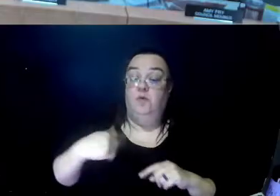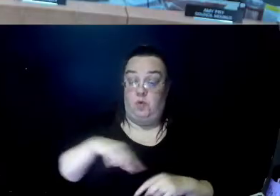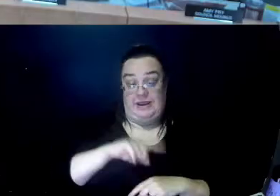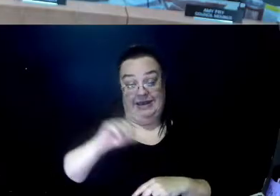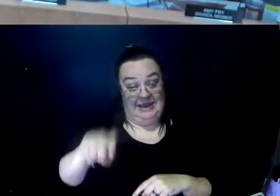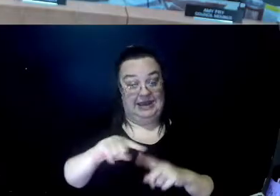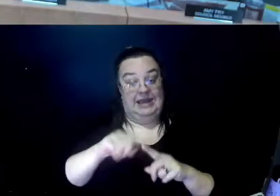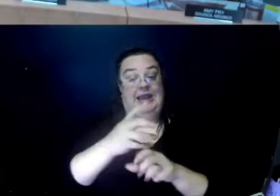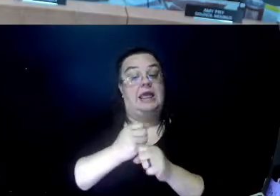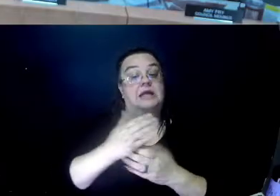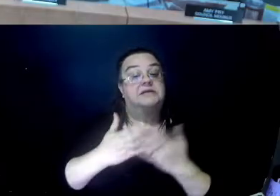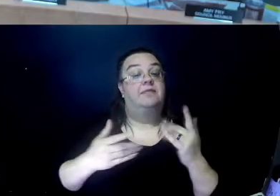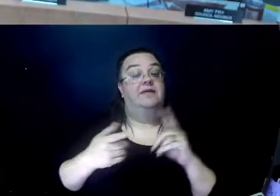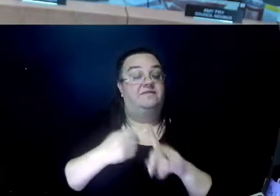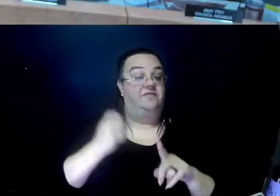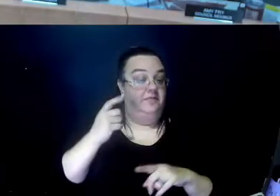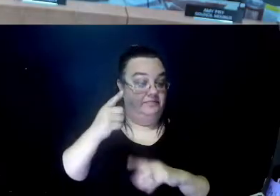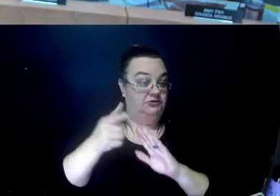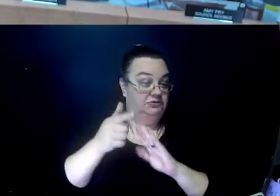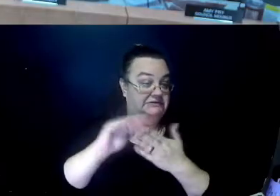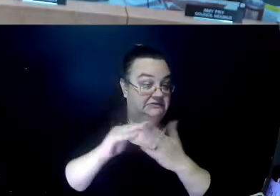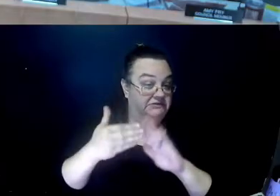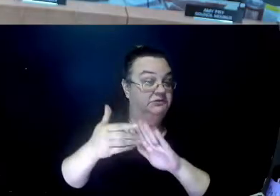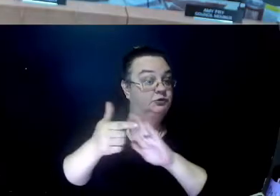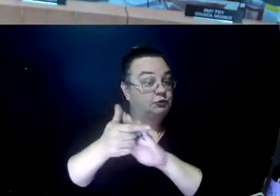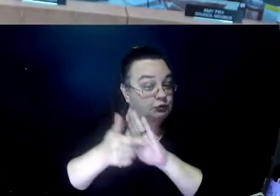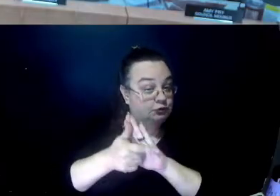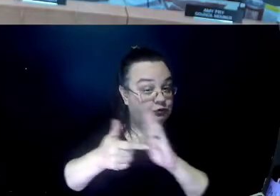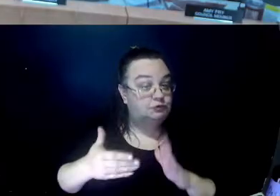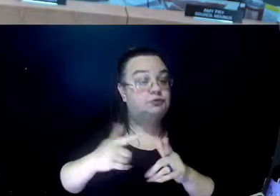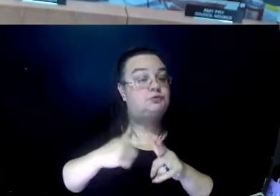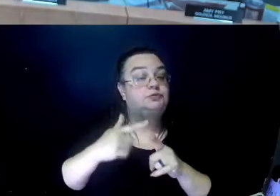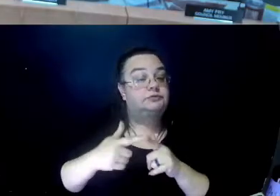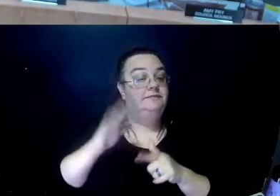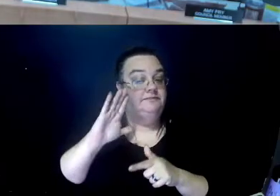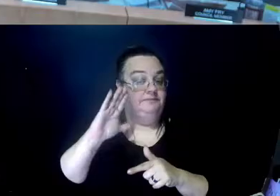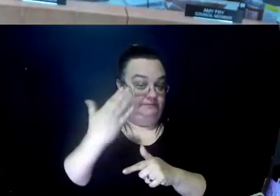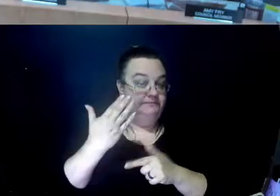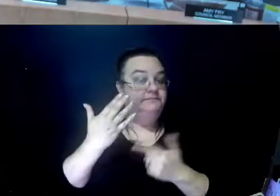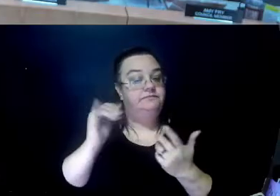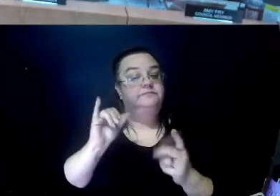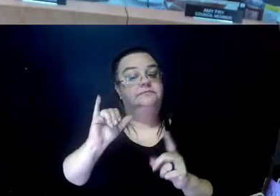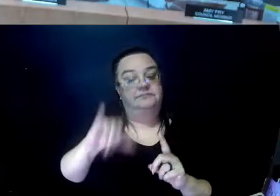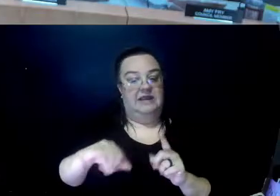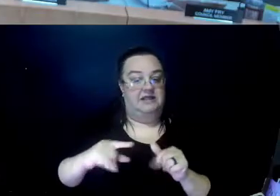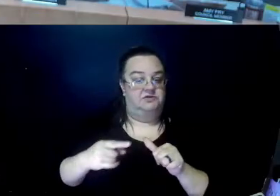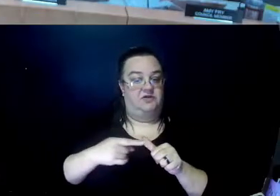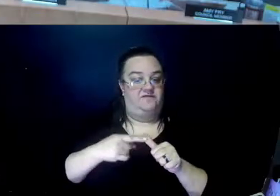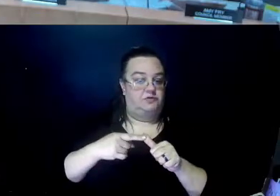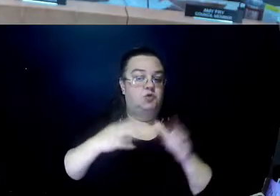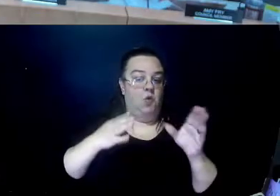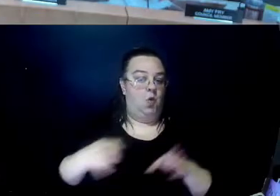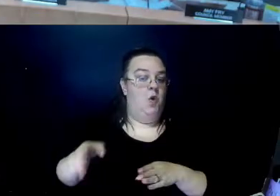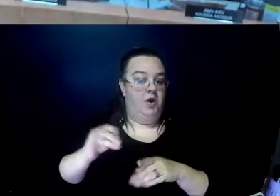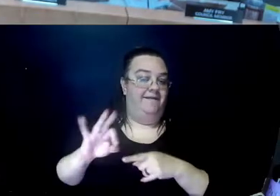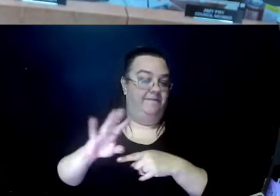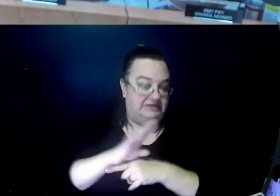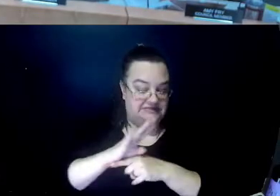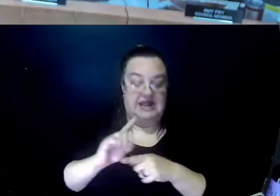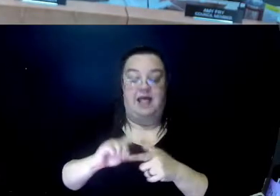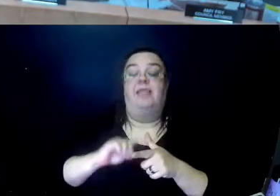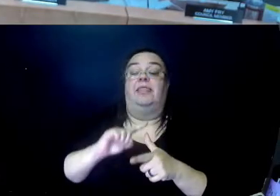something from the town attorney, then it seems that's the first order of business. And